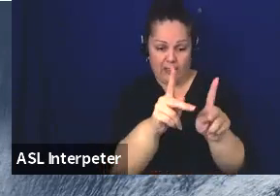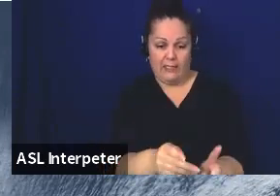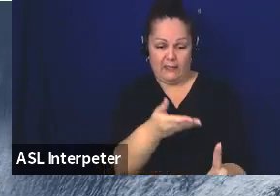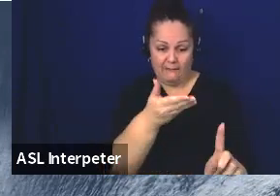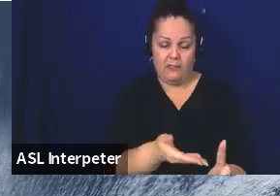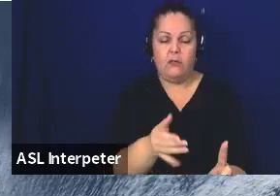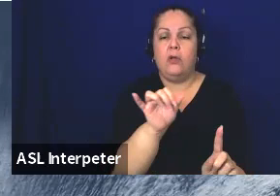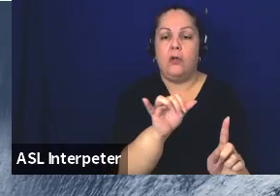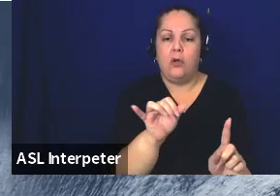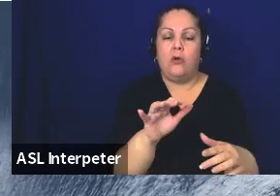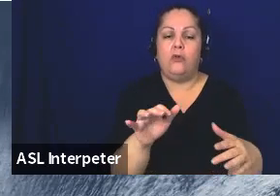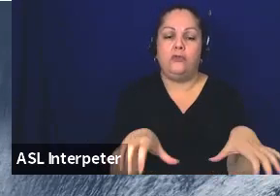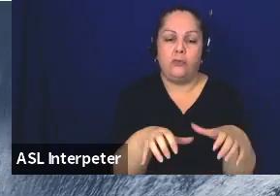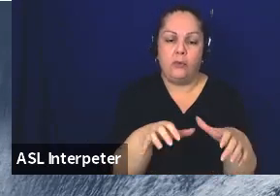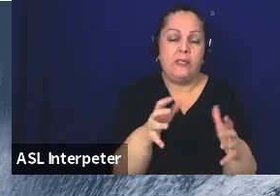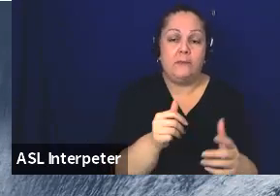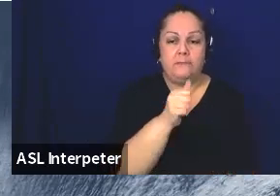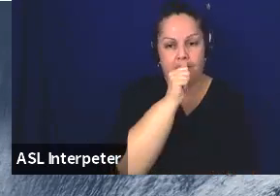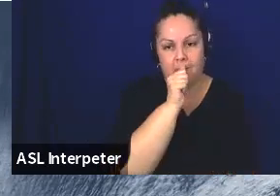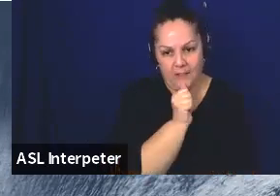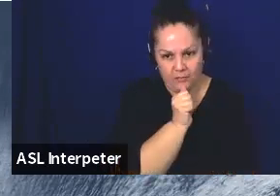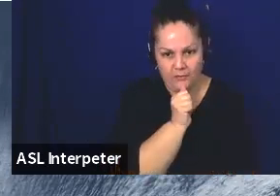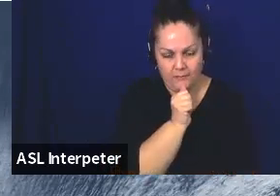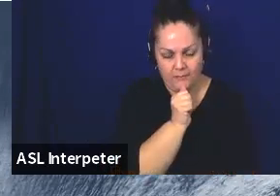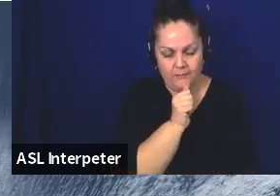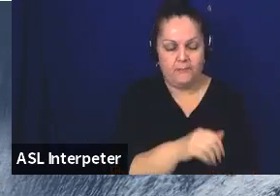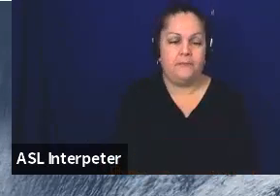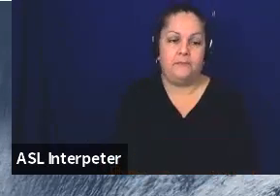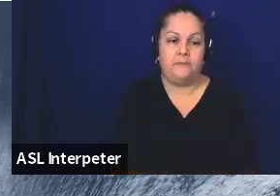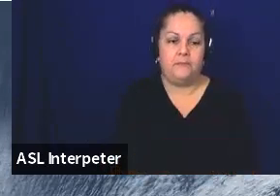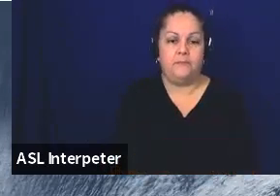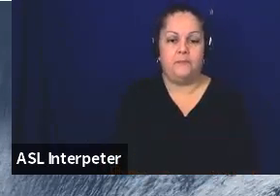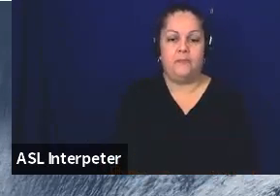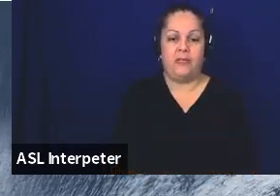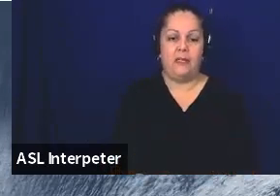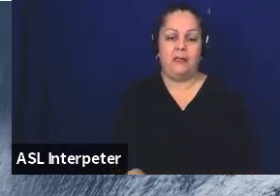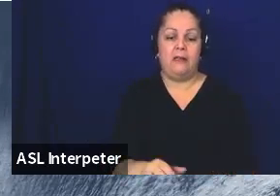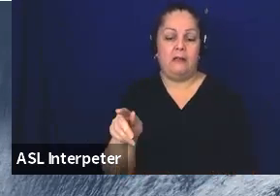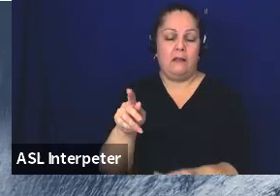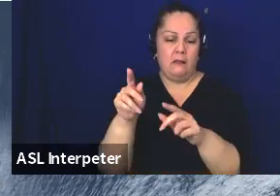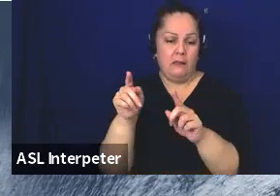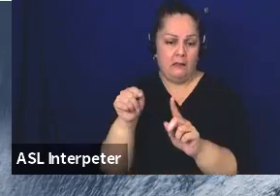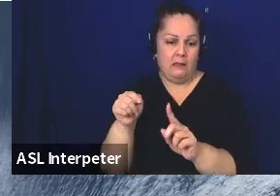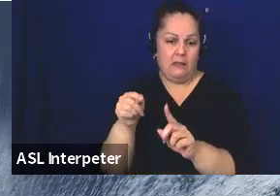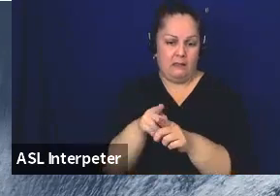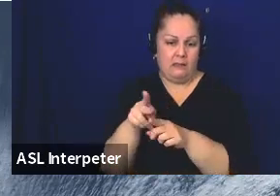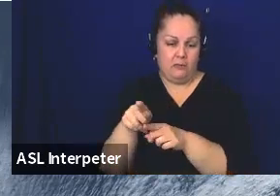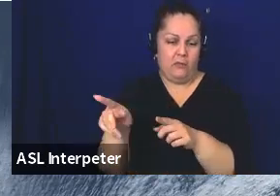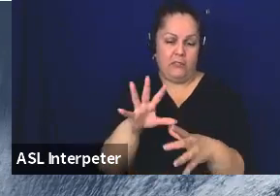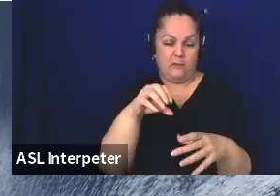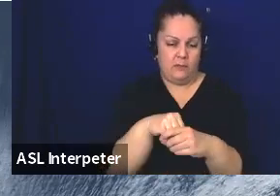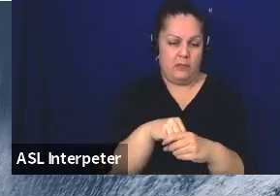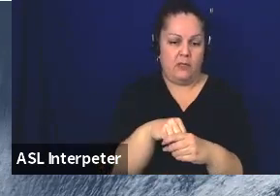and also practices patience. Next, the stakeholder actively incorporates culturally relevant